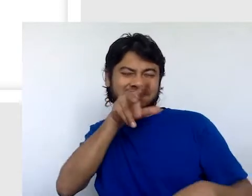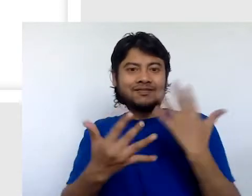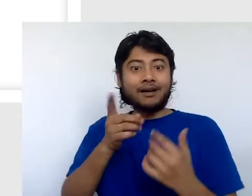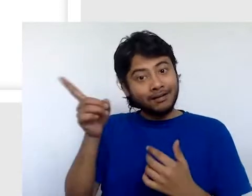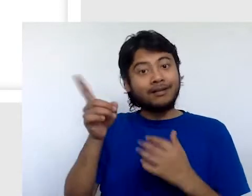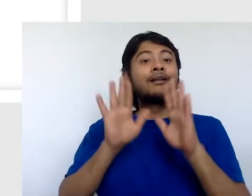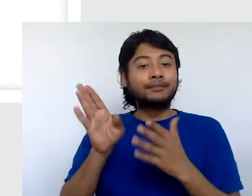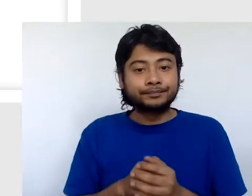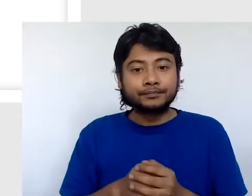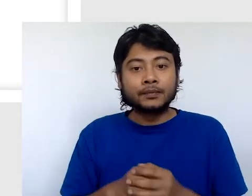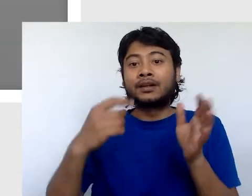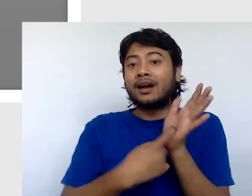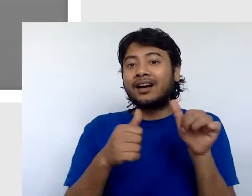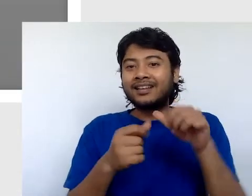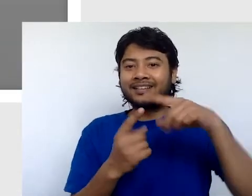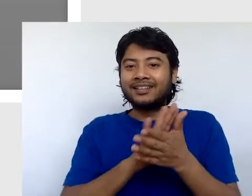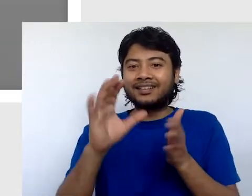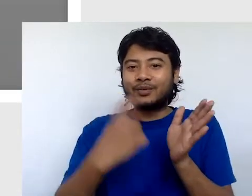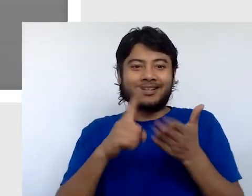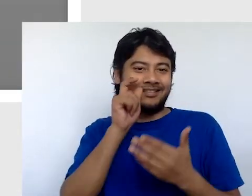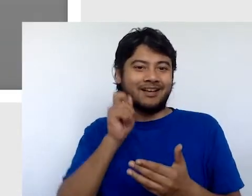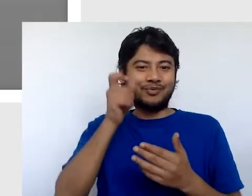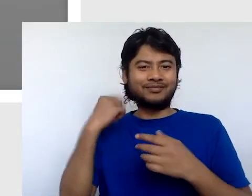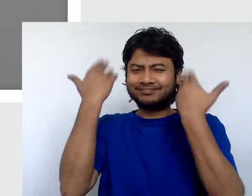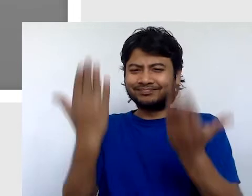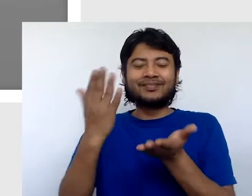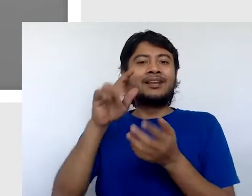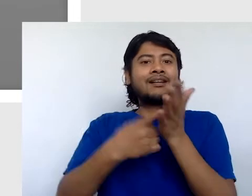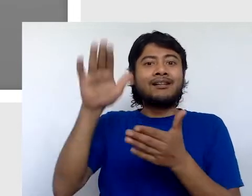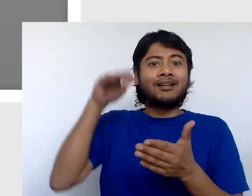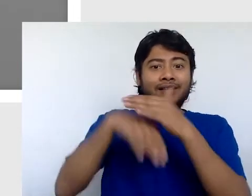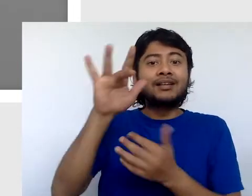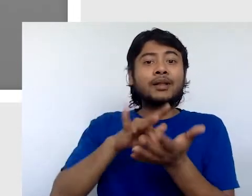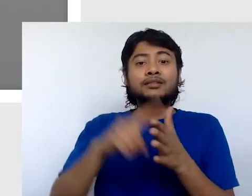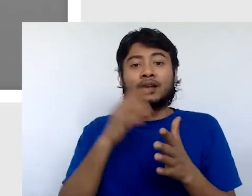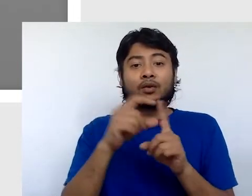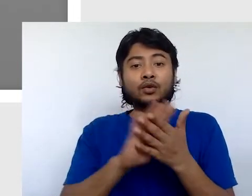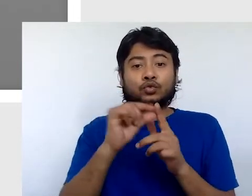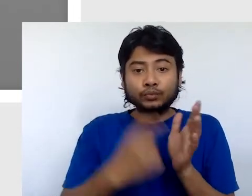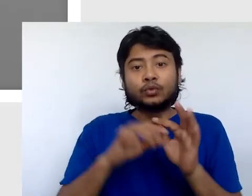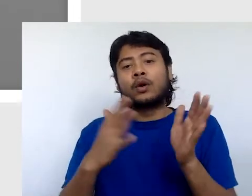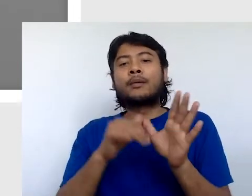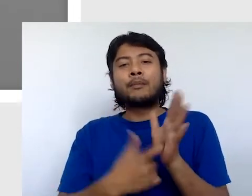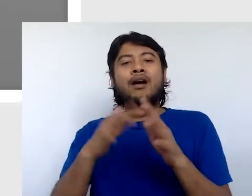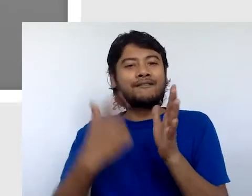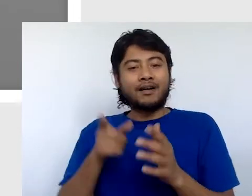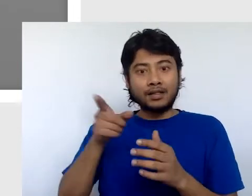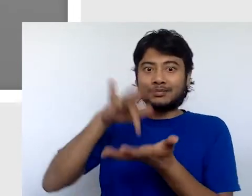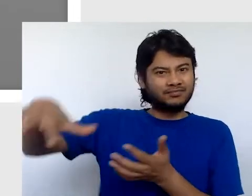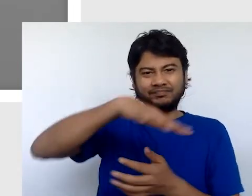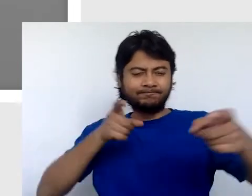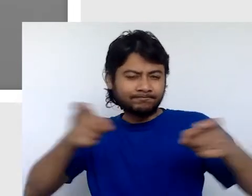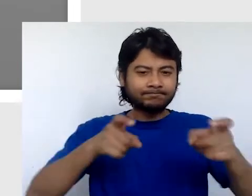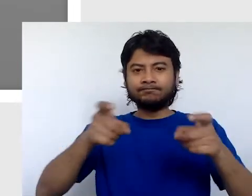beautifully designed animal imagery, such as the heads of dragons, examples of which we see in strikers from Safavid,